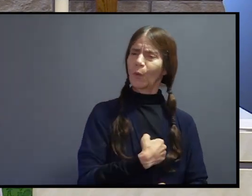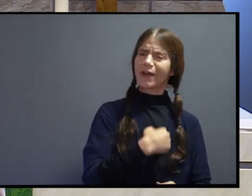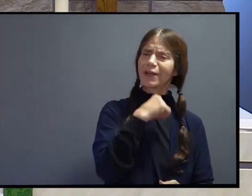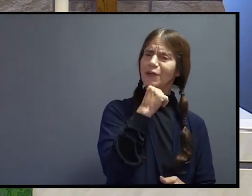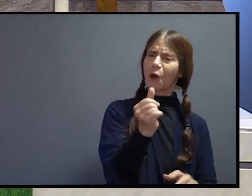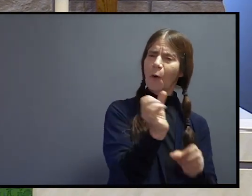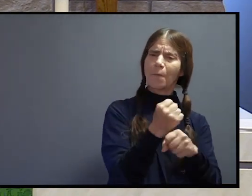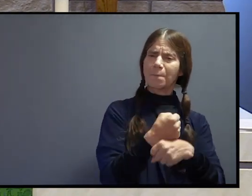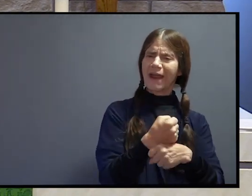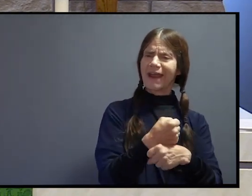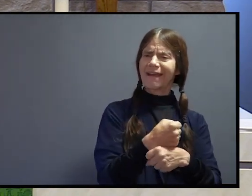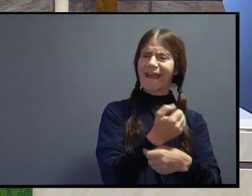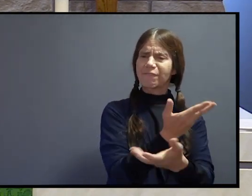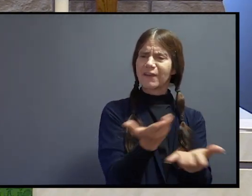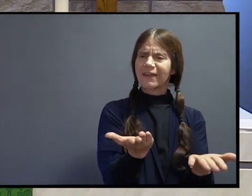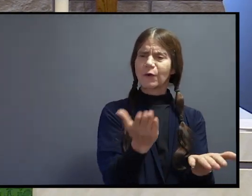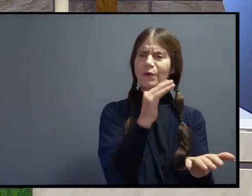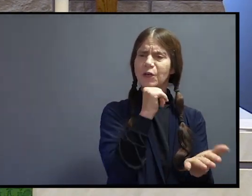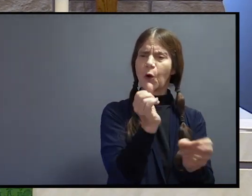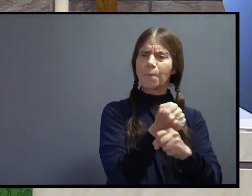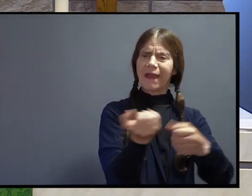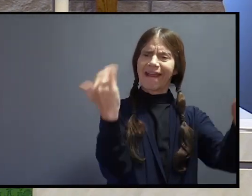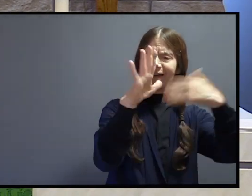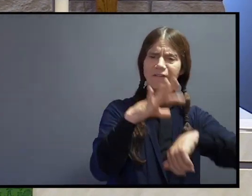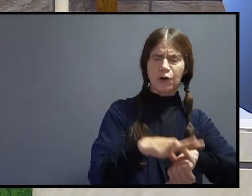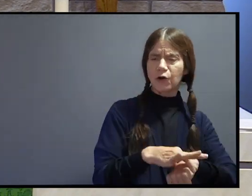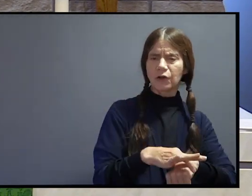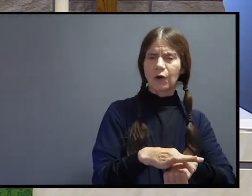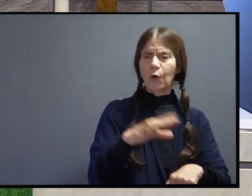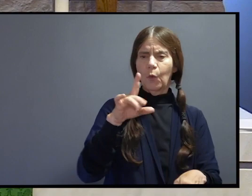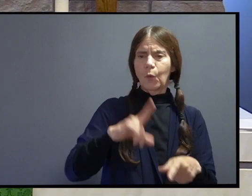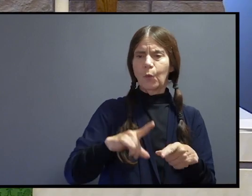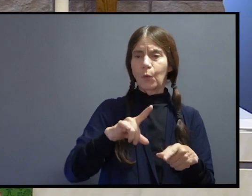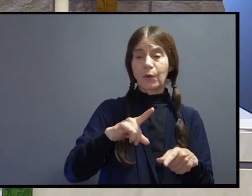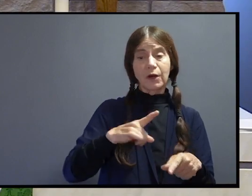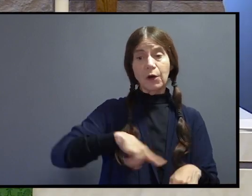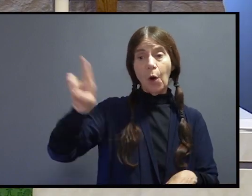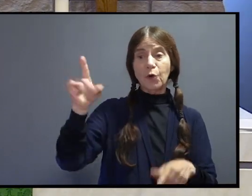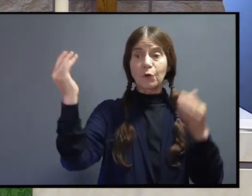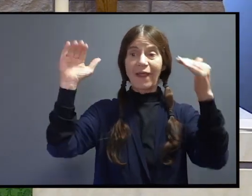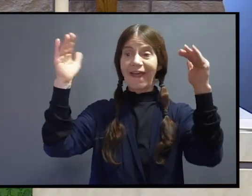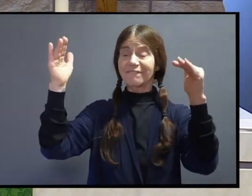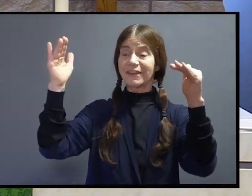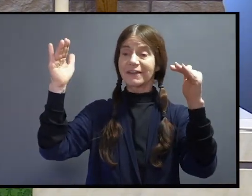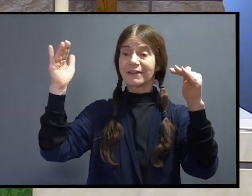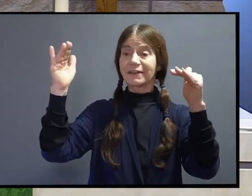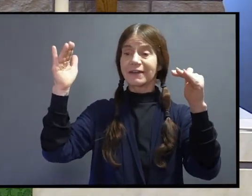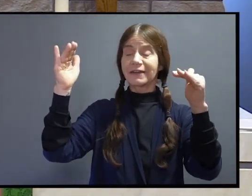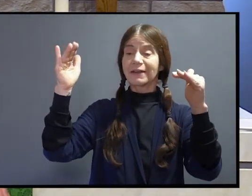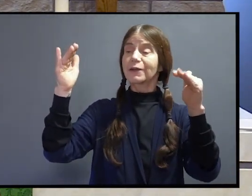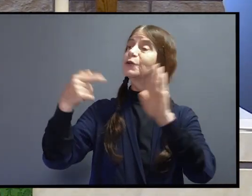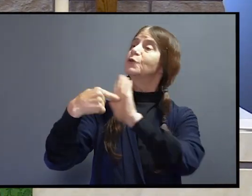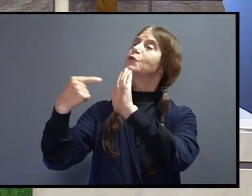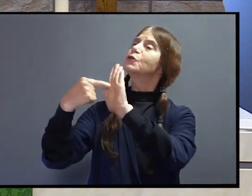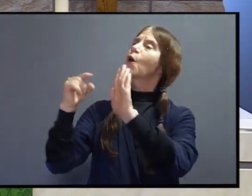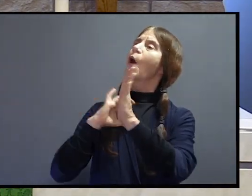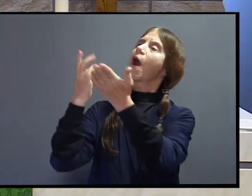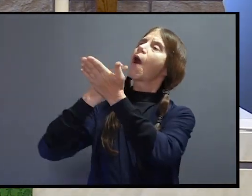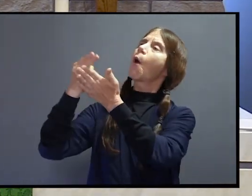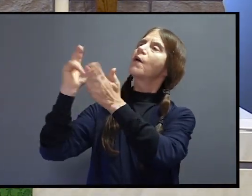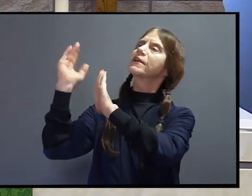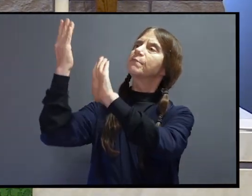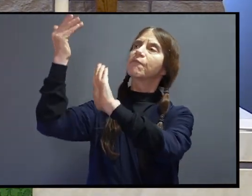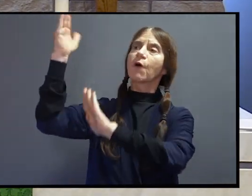in heaven and on earth? Do we ascend into heaven in order to set our righteousness before